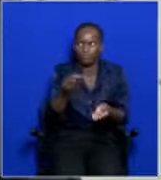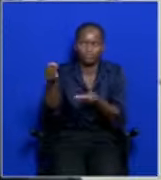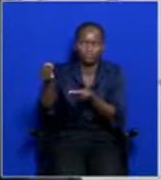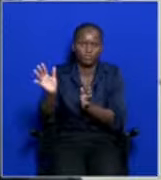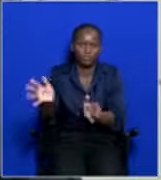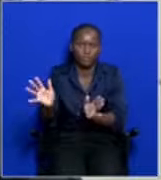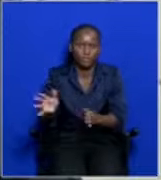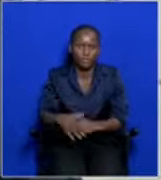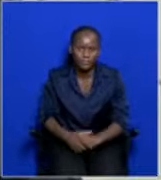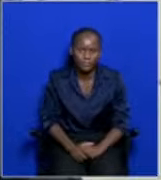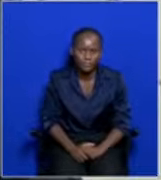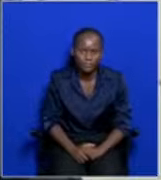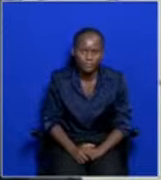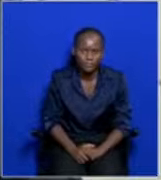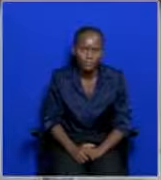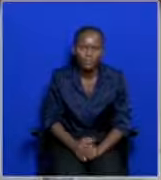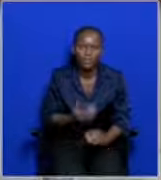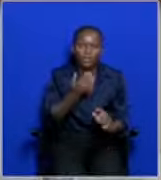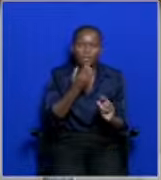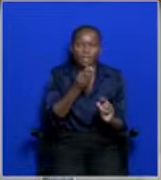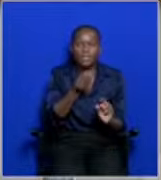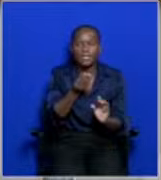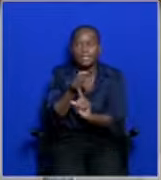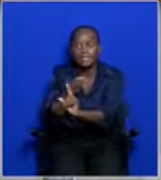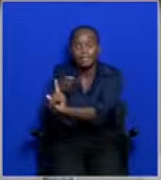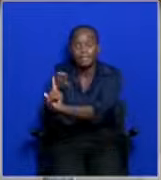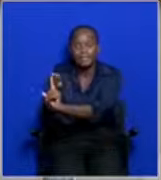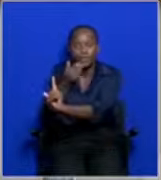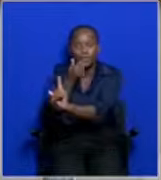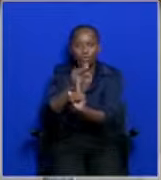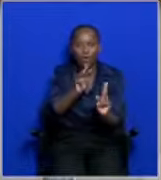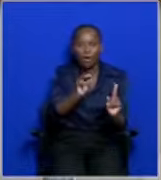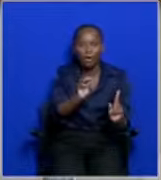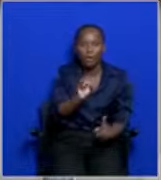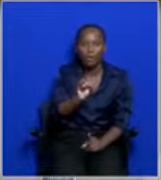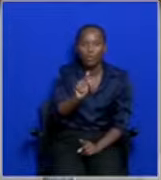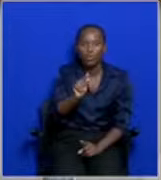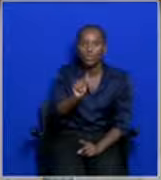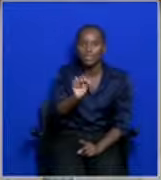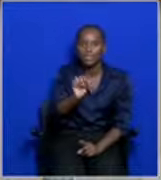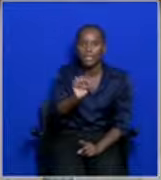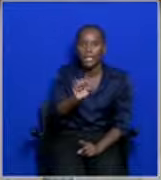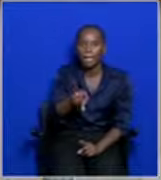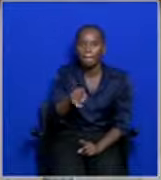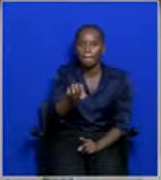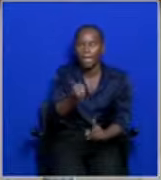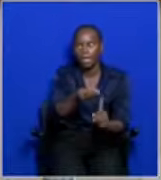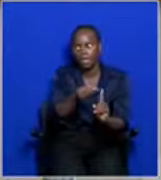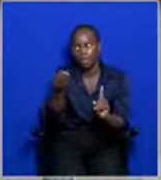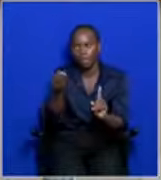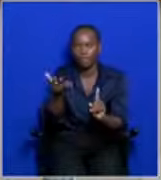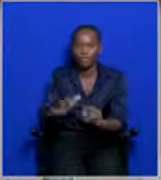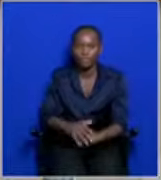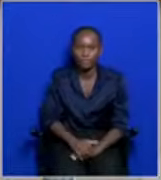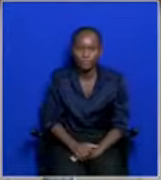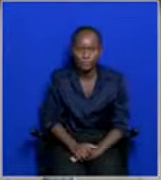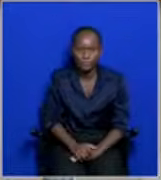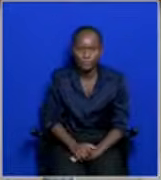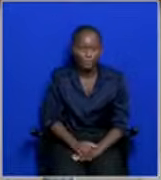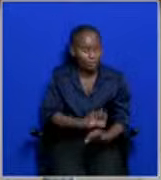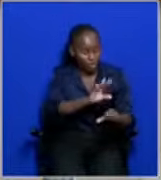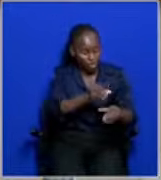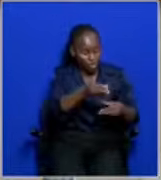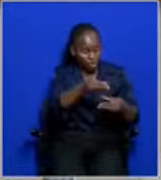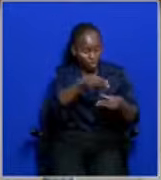Musepe. So when you say you gave it to them, is it the contents of the docket in its entirety or some documents from the docket?